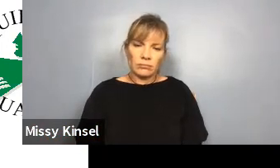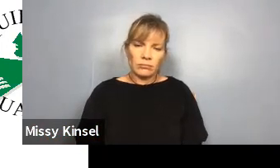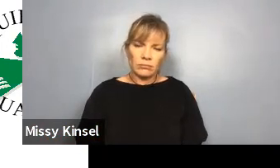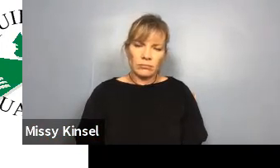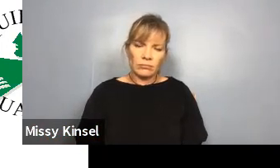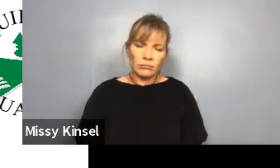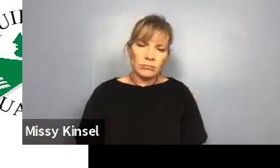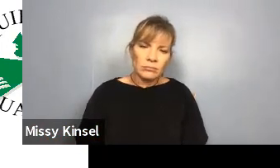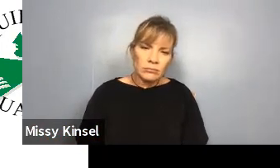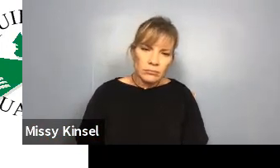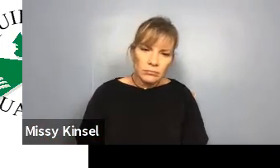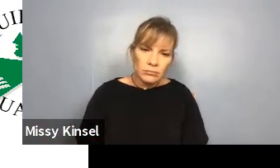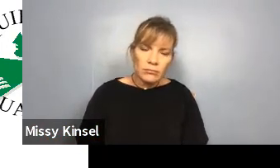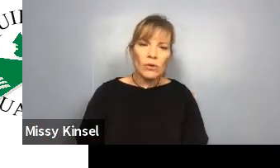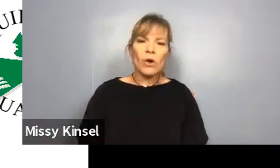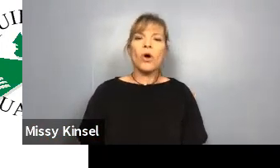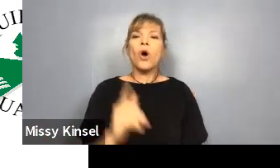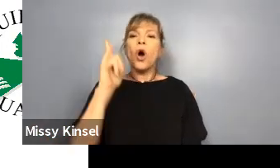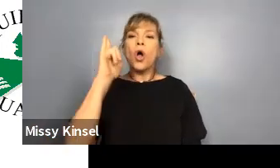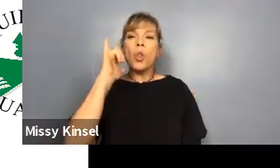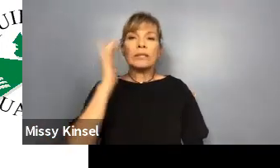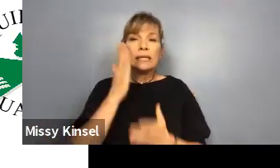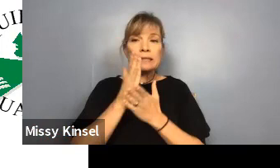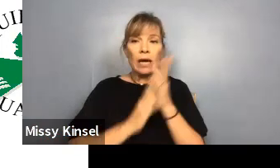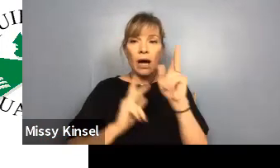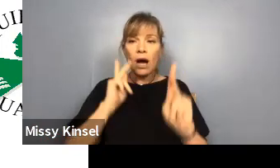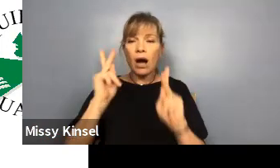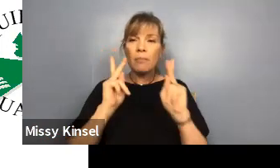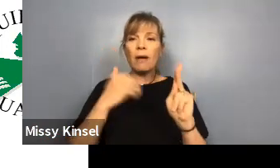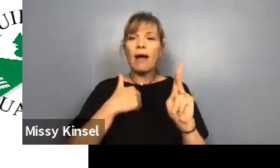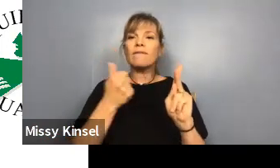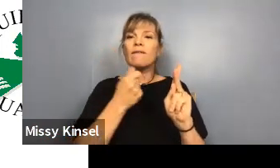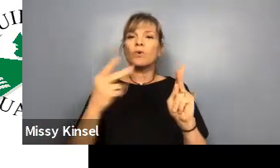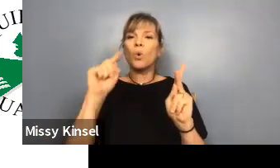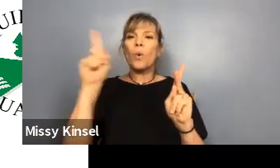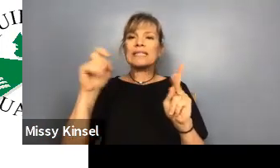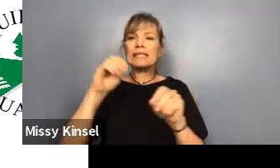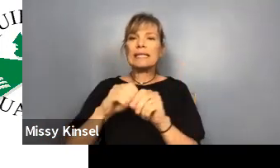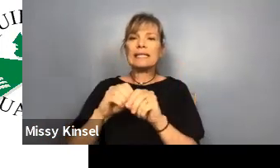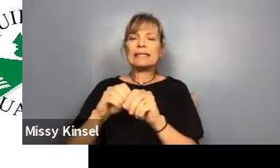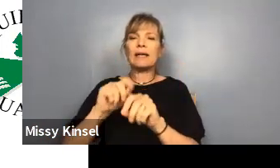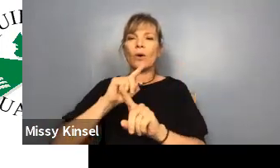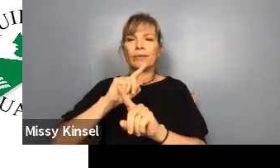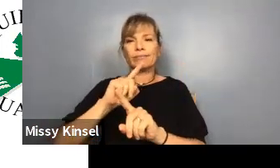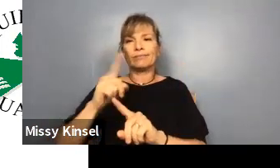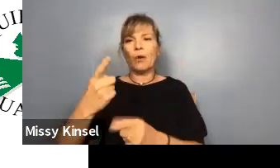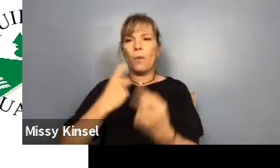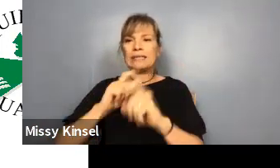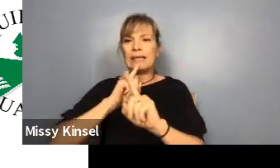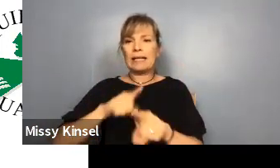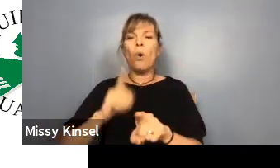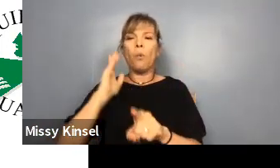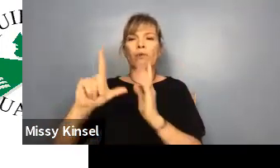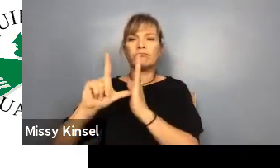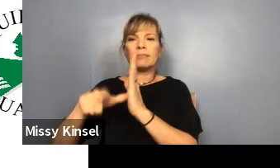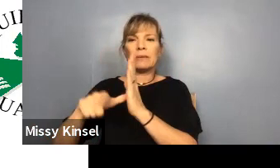Okay. Looks like some people have a couple questions in the chat, so we'll try to get to those as well.